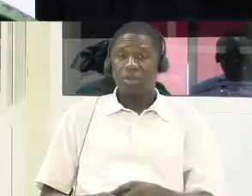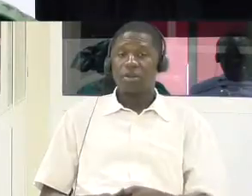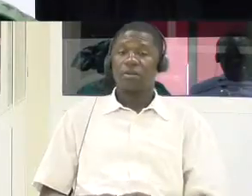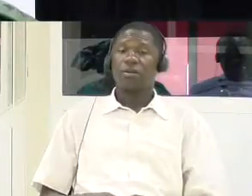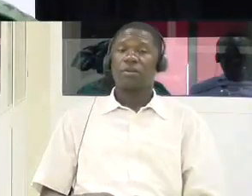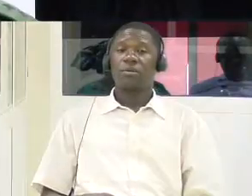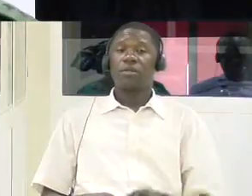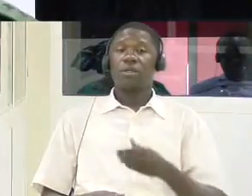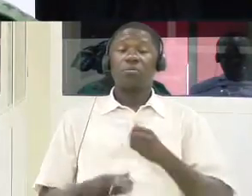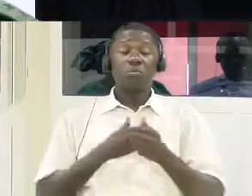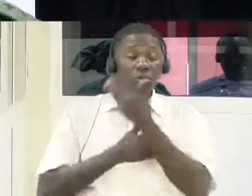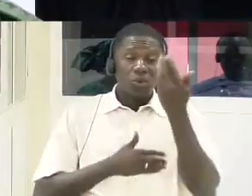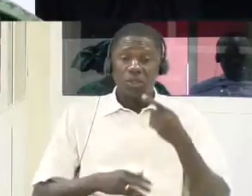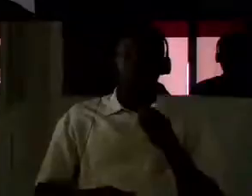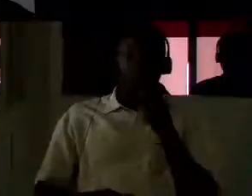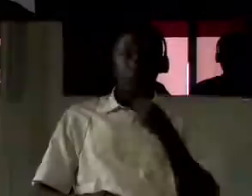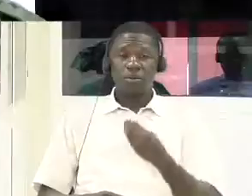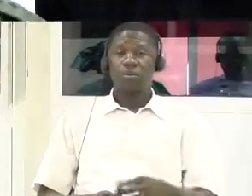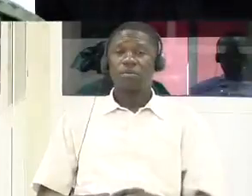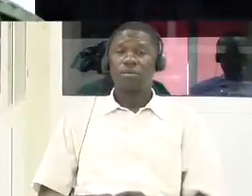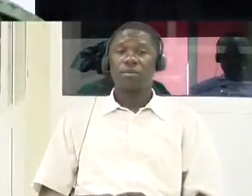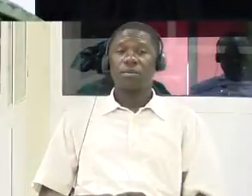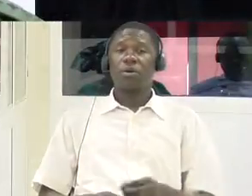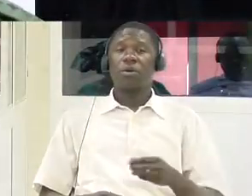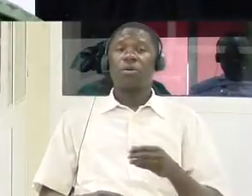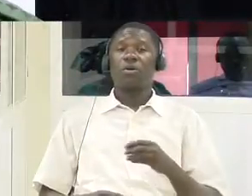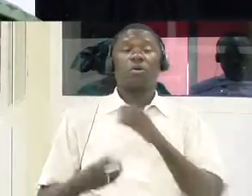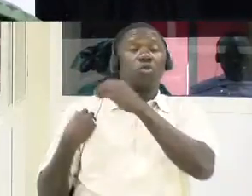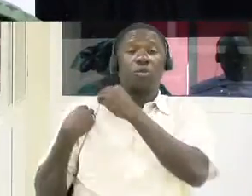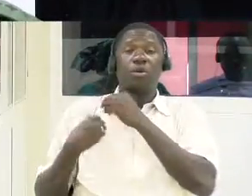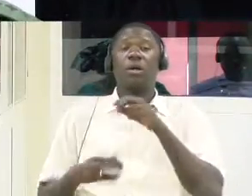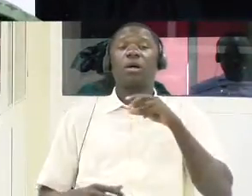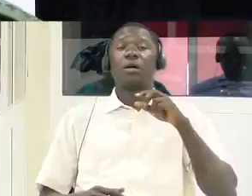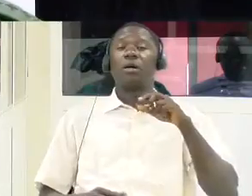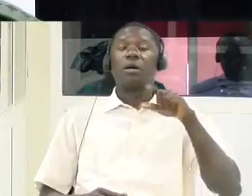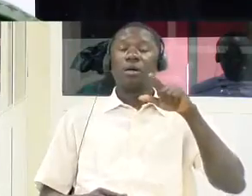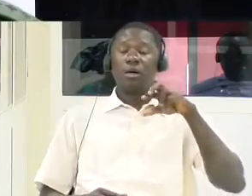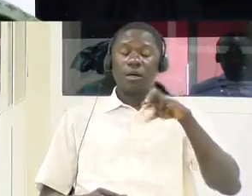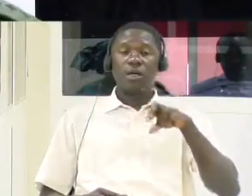that in the morning, he told me that Commander RNG is coming to visit the camp today, this